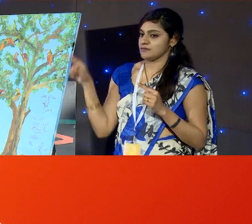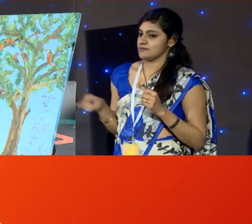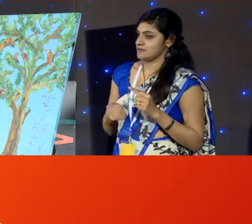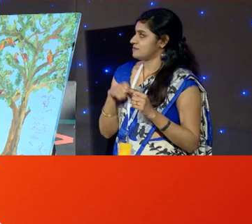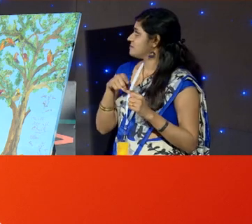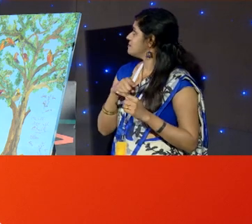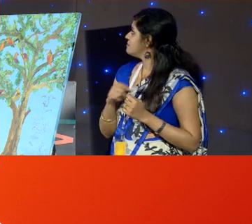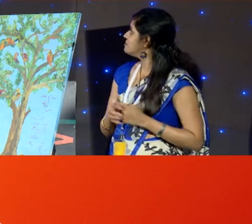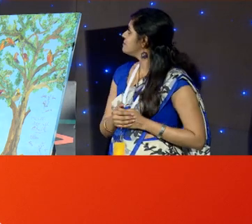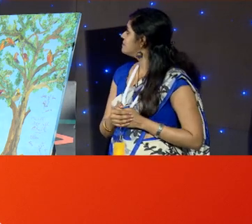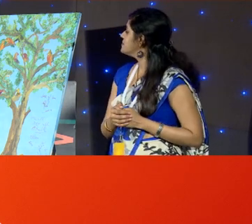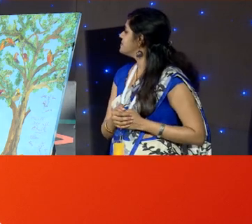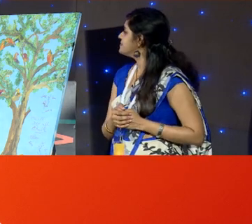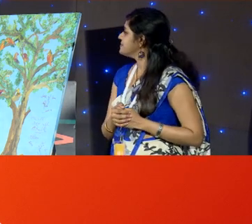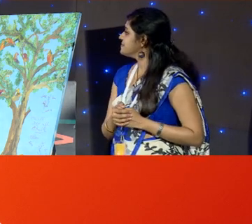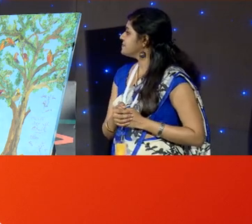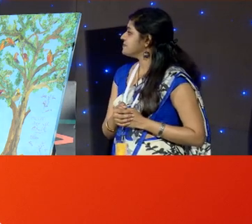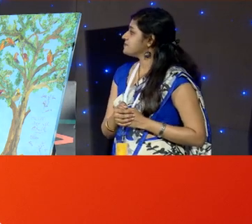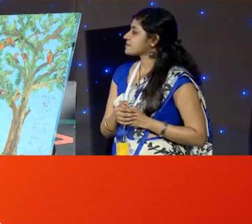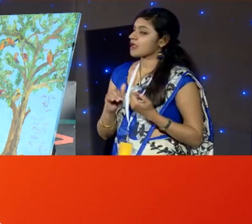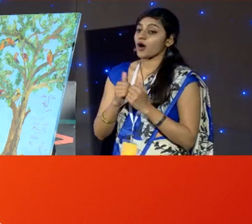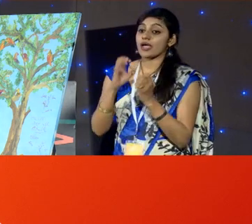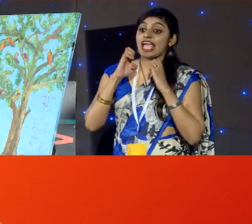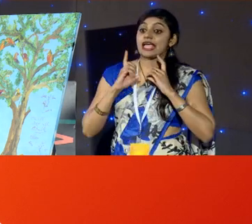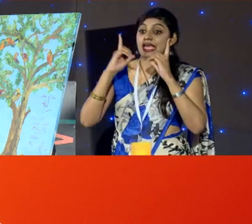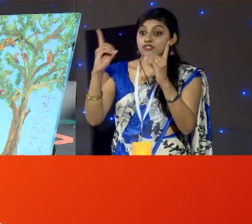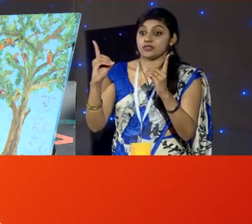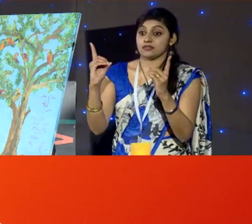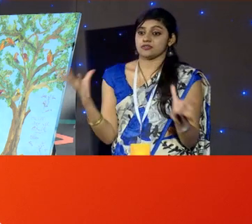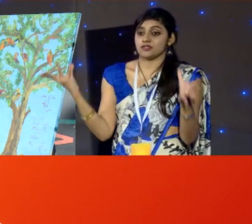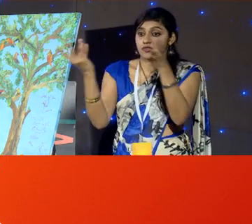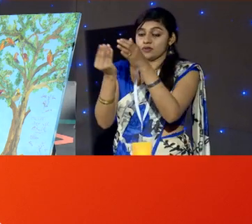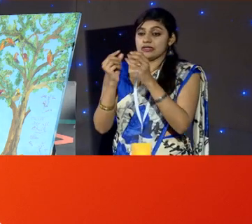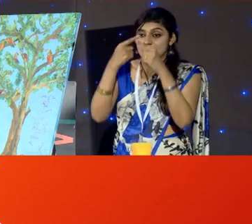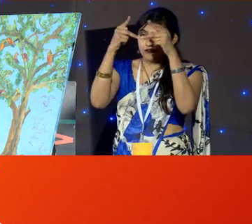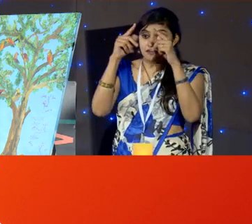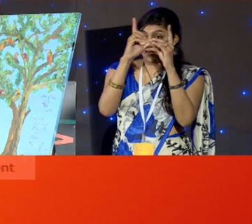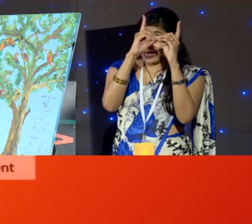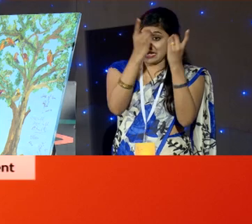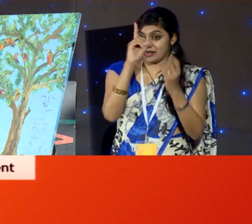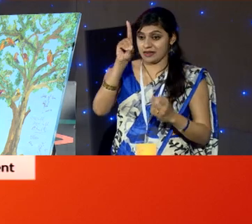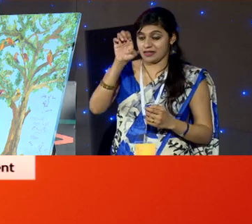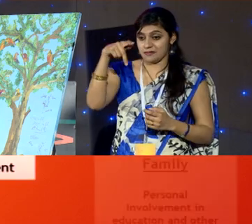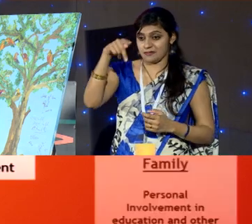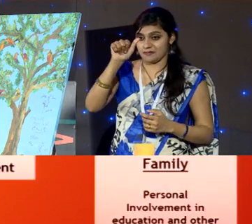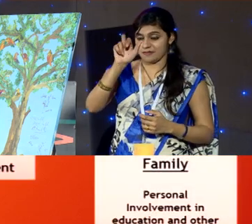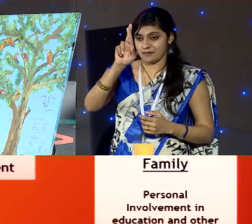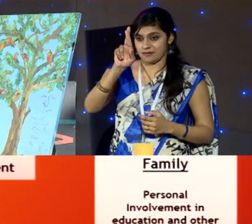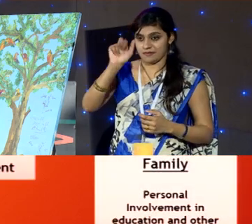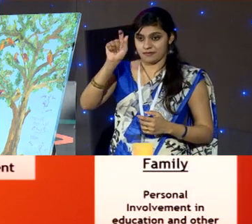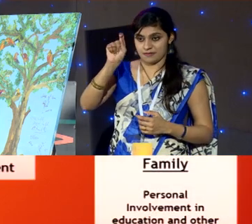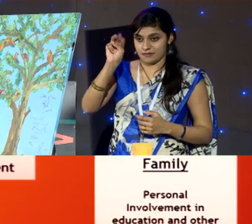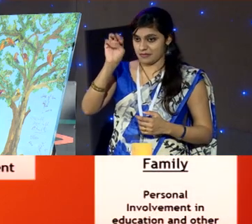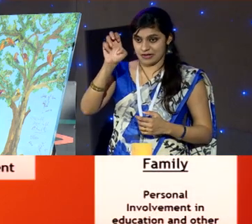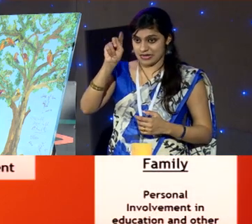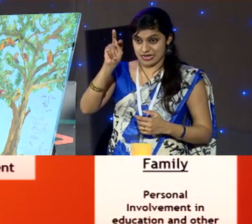NIOS, NCPCR, CCPD, IGNU, all need to work together. Next, please. So the